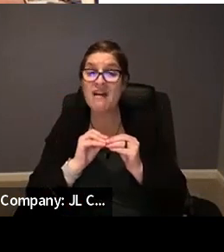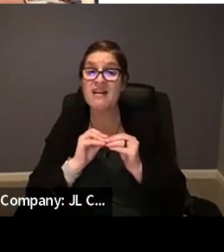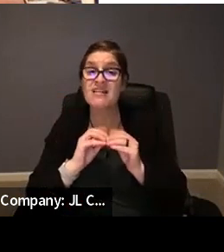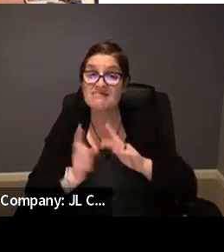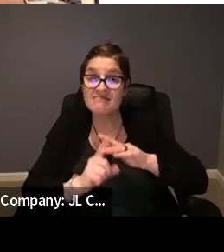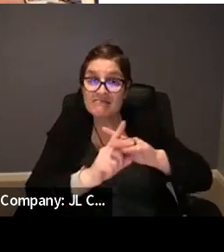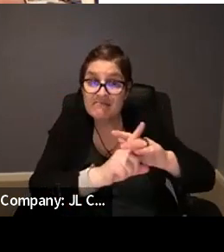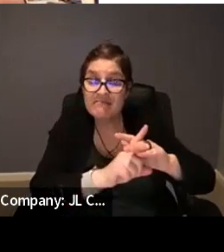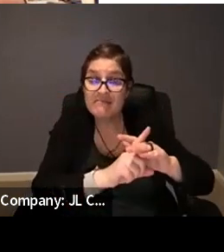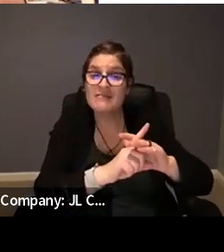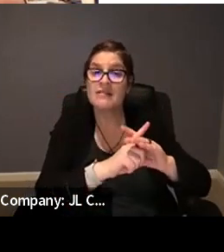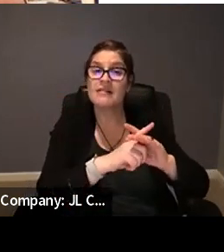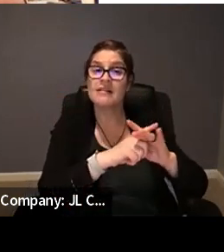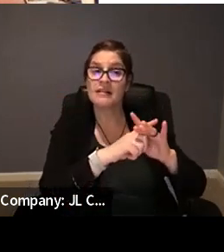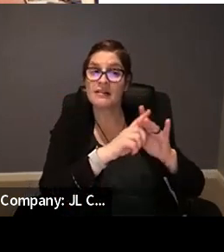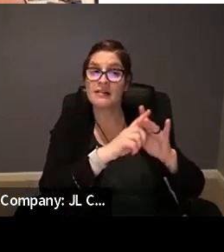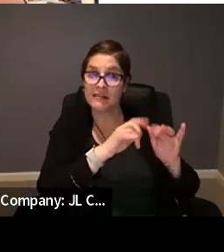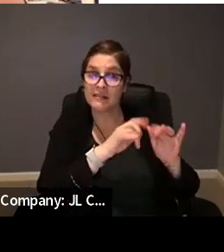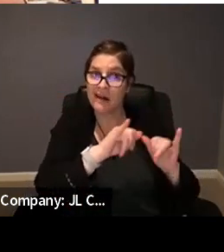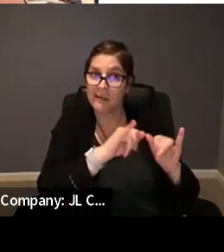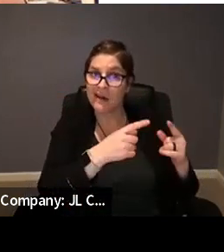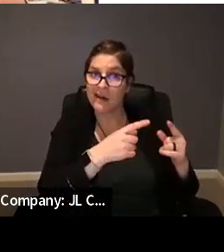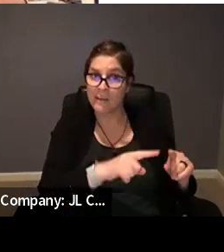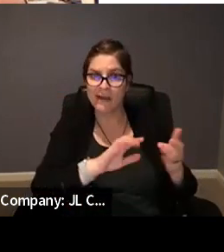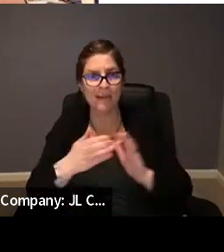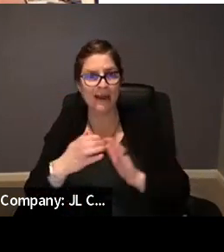is in any privileged community.